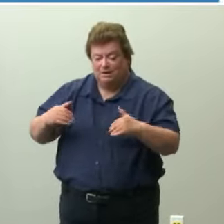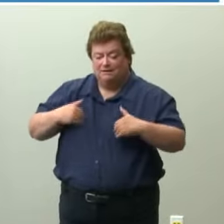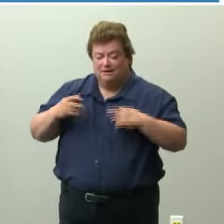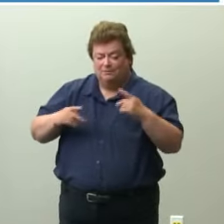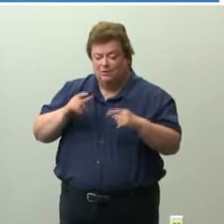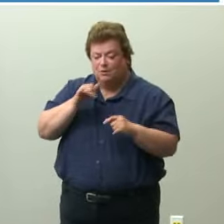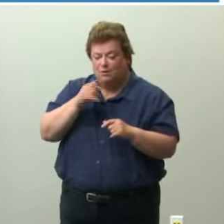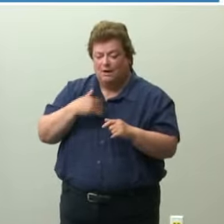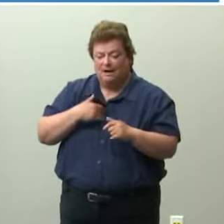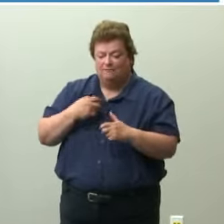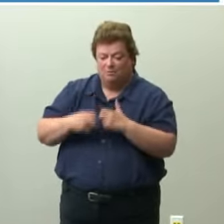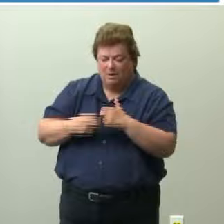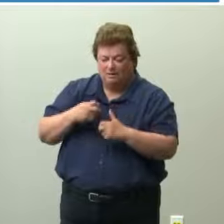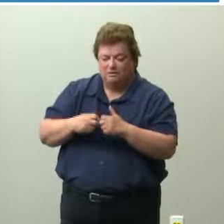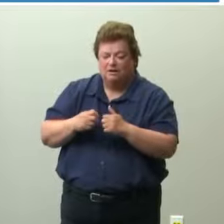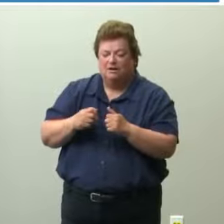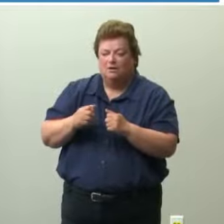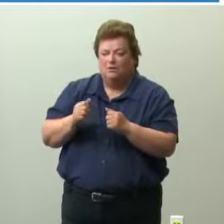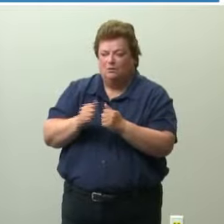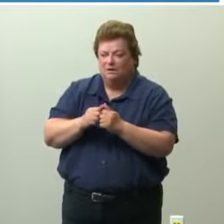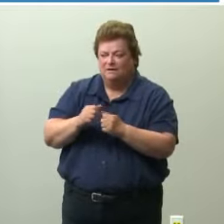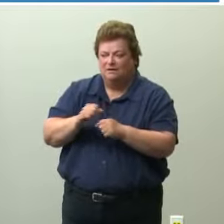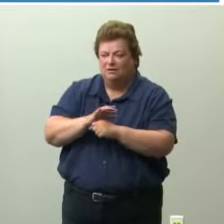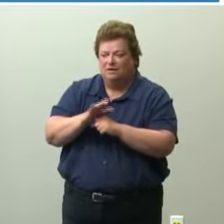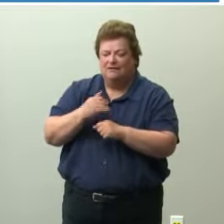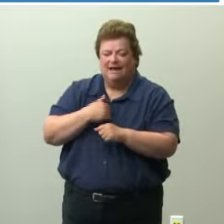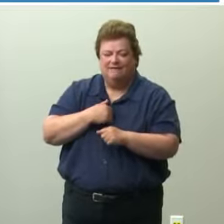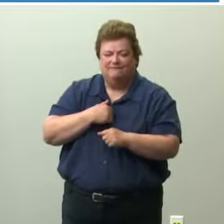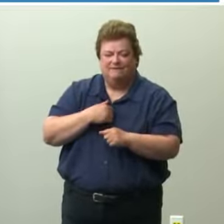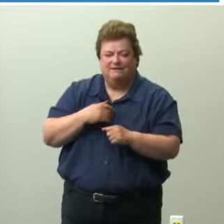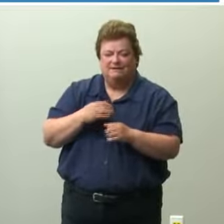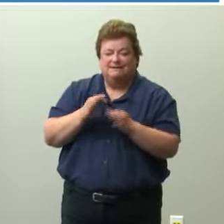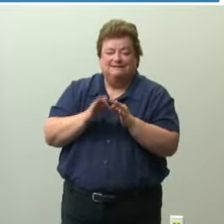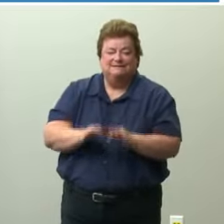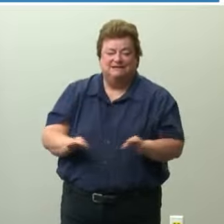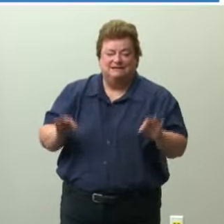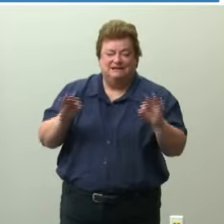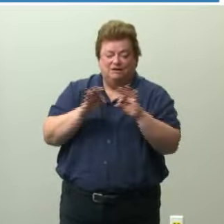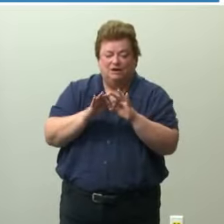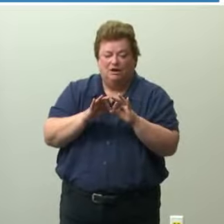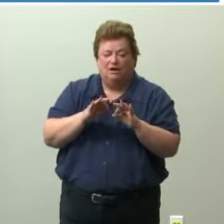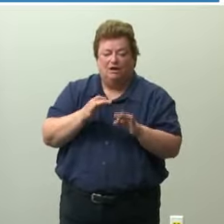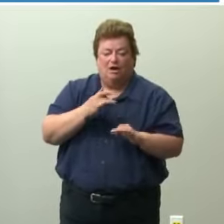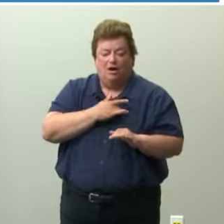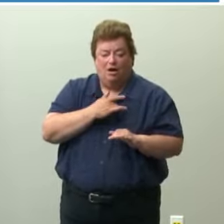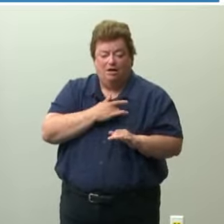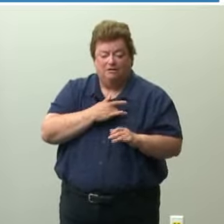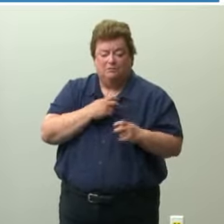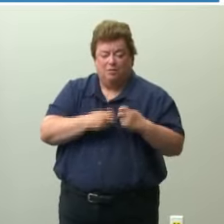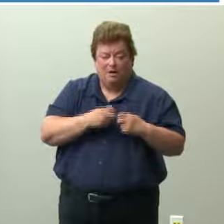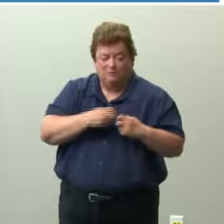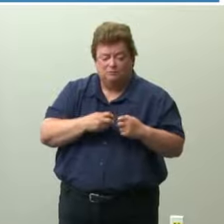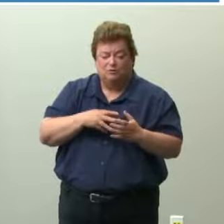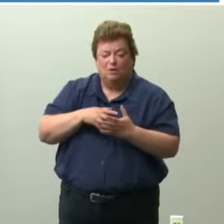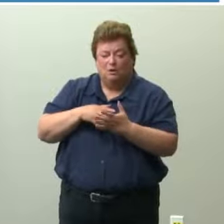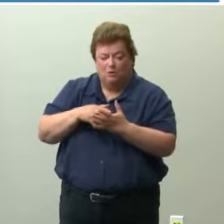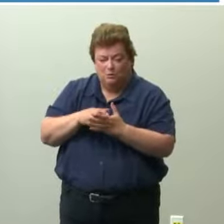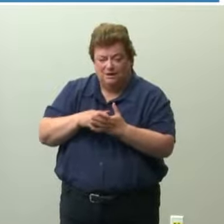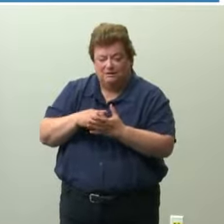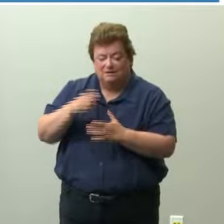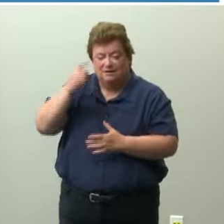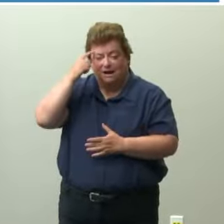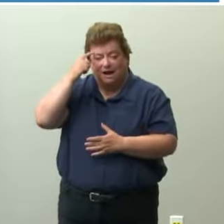from COVID-19 like long COVID, where they have significant cardiac issues, weakness,